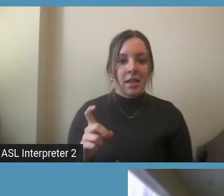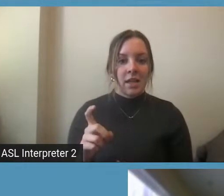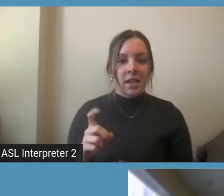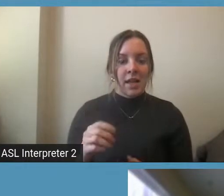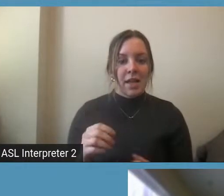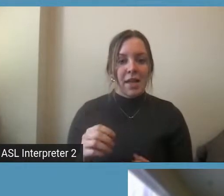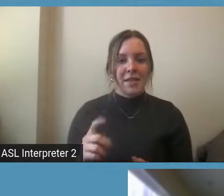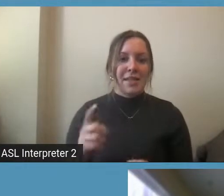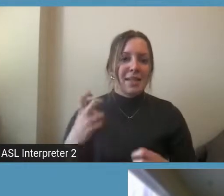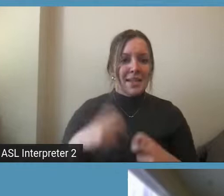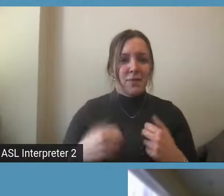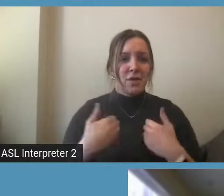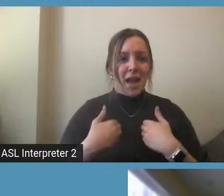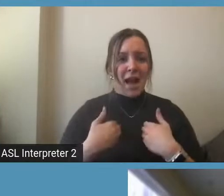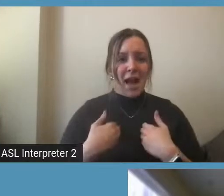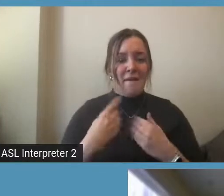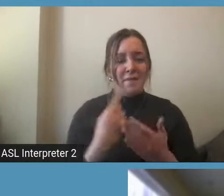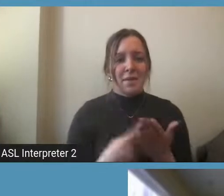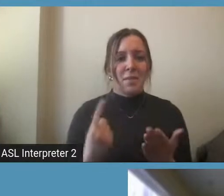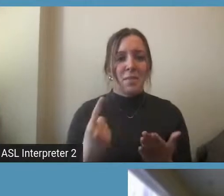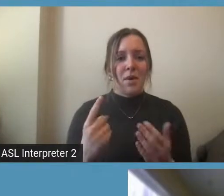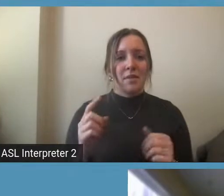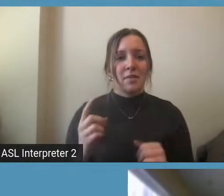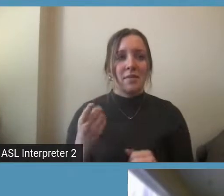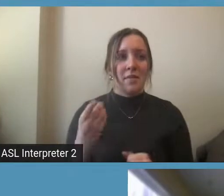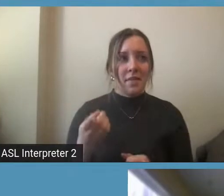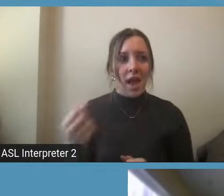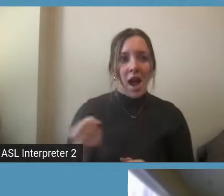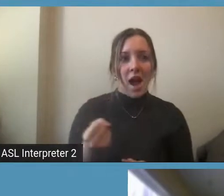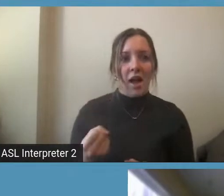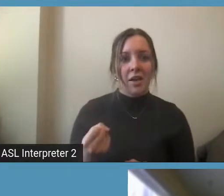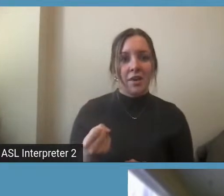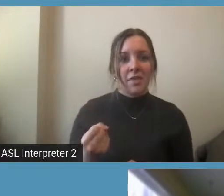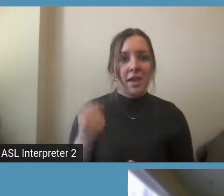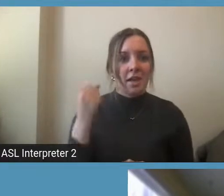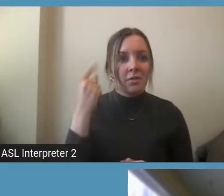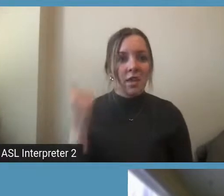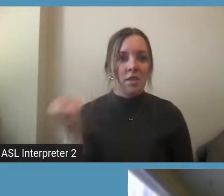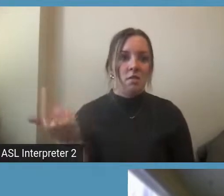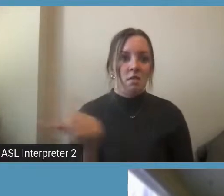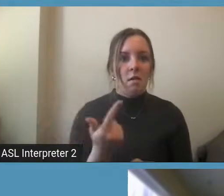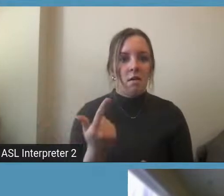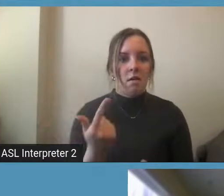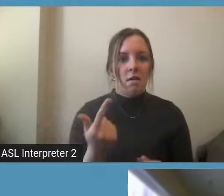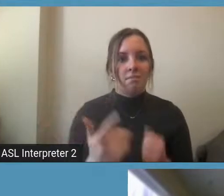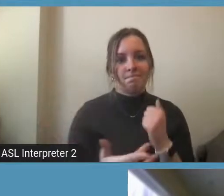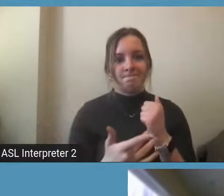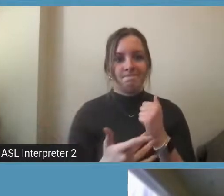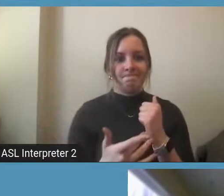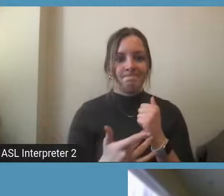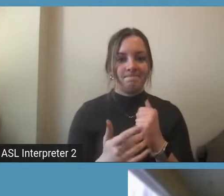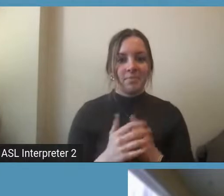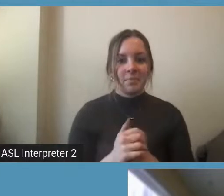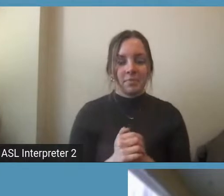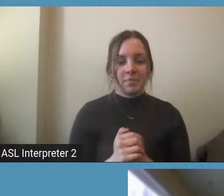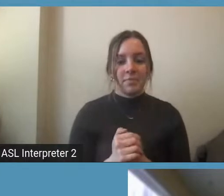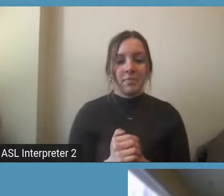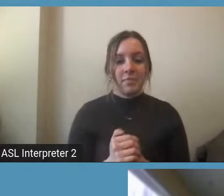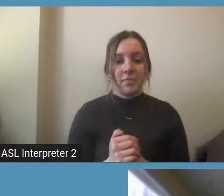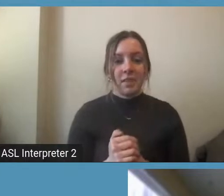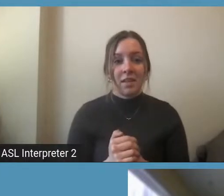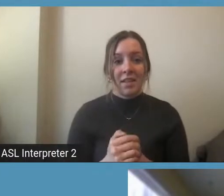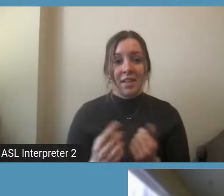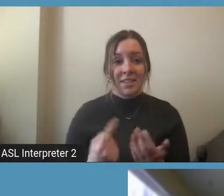in the museum space, but in the industrial space. We've had it happen so many times when someone will buy, an industrial scanner for